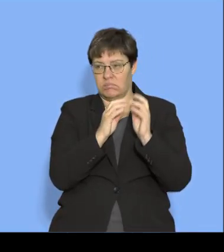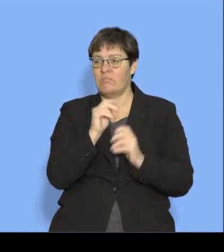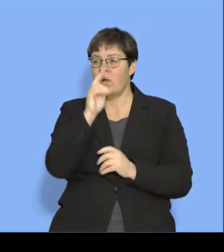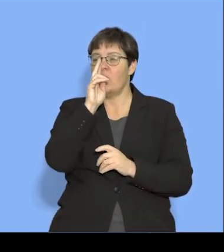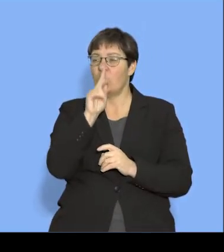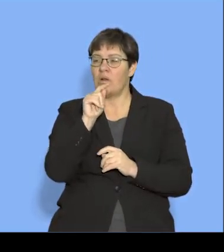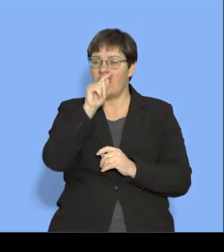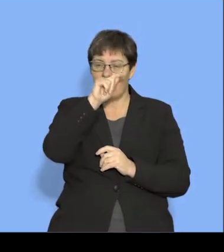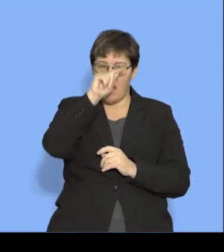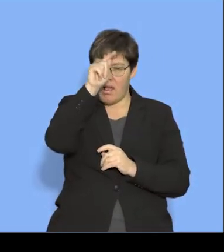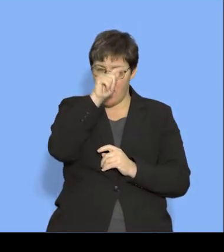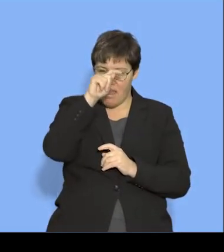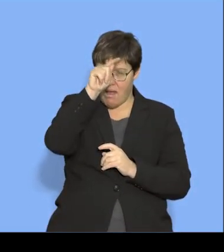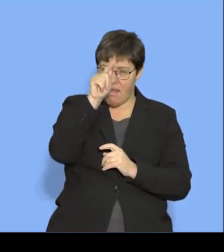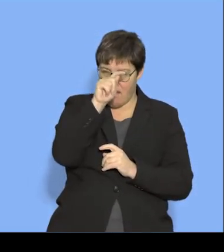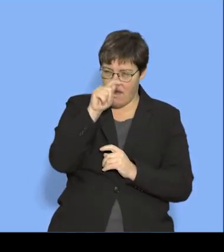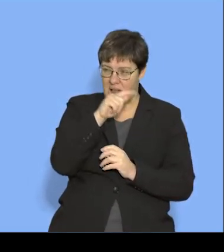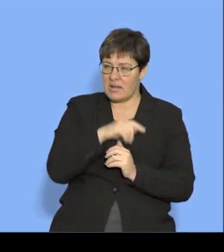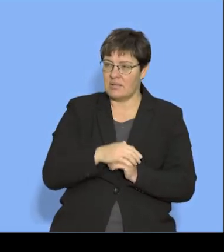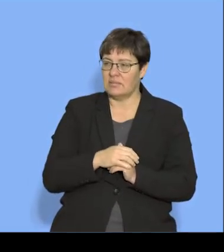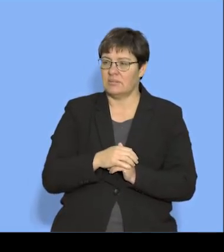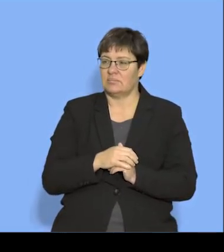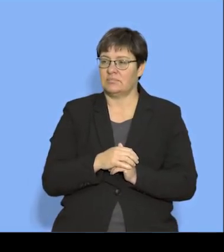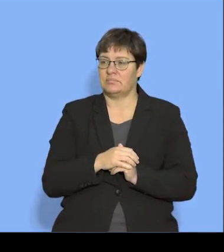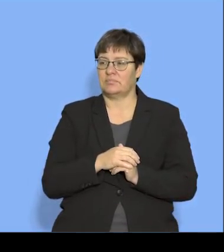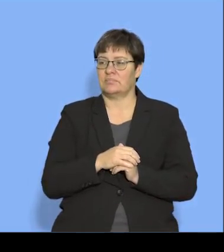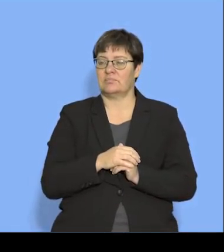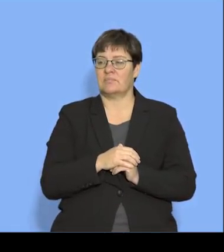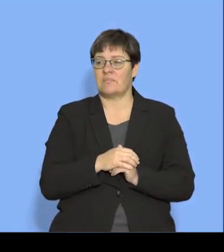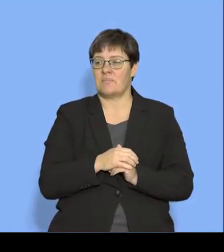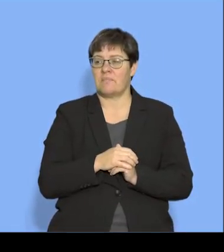we looked at that, we saw that there were lots of these folds